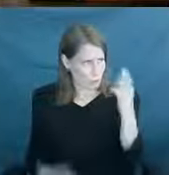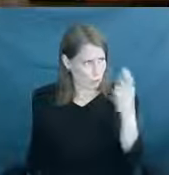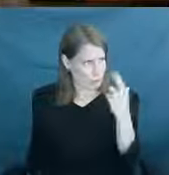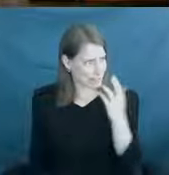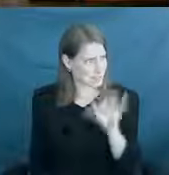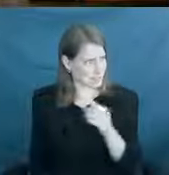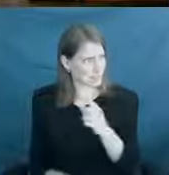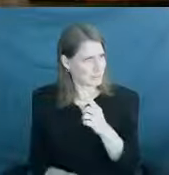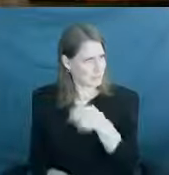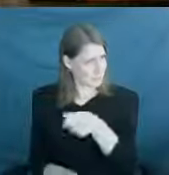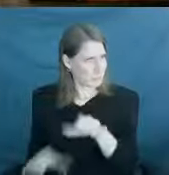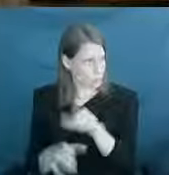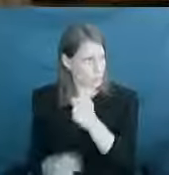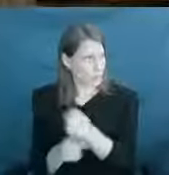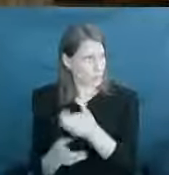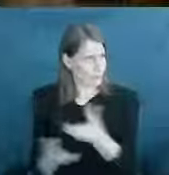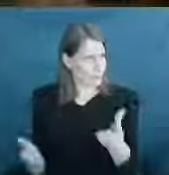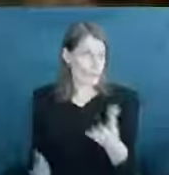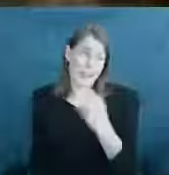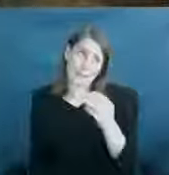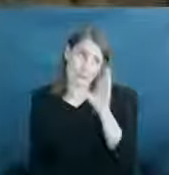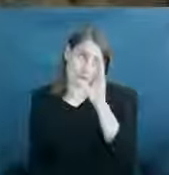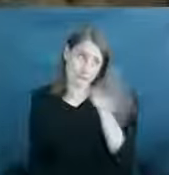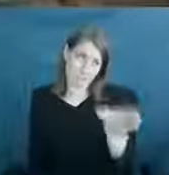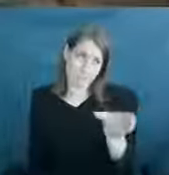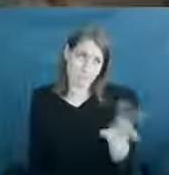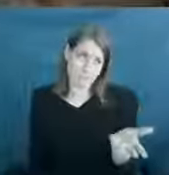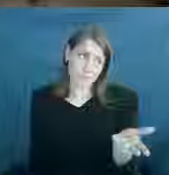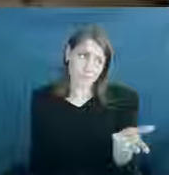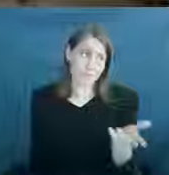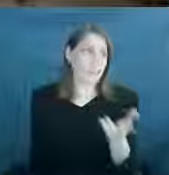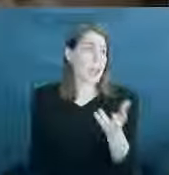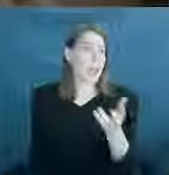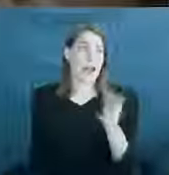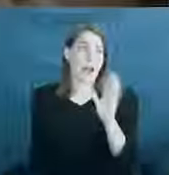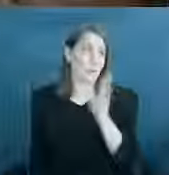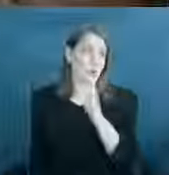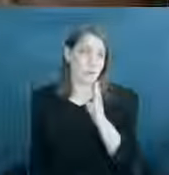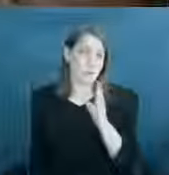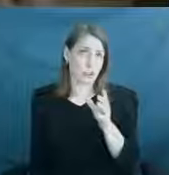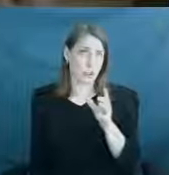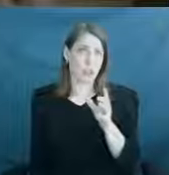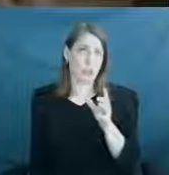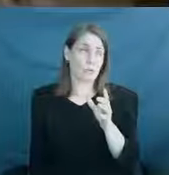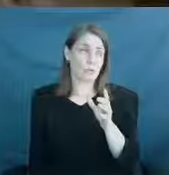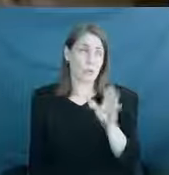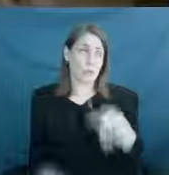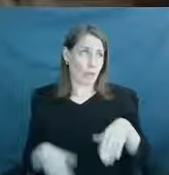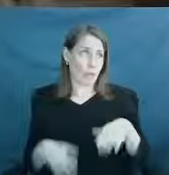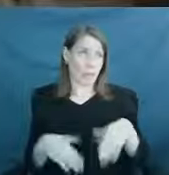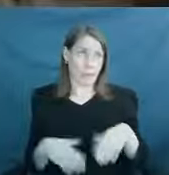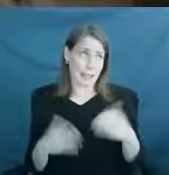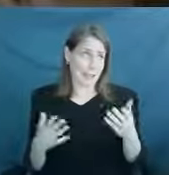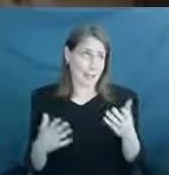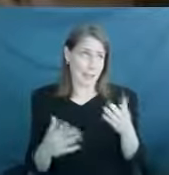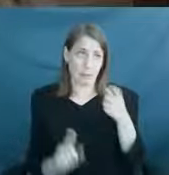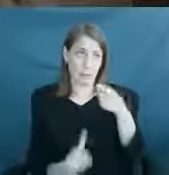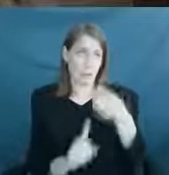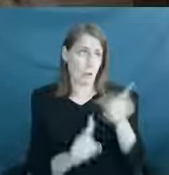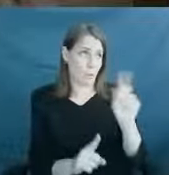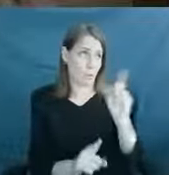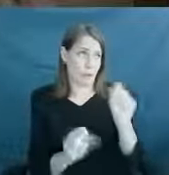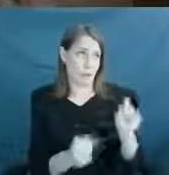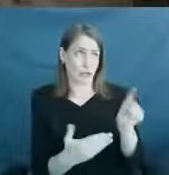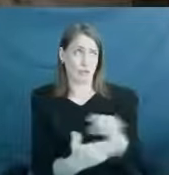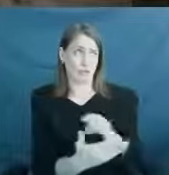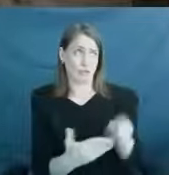Yeah. But if you're going around telling children they're on task and they're doing the right thing, that's not no reason. It's the right. It's fine. And also, to be brutally frank, you're a